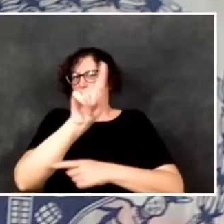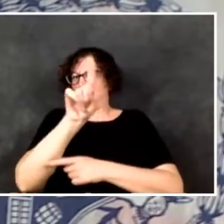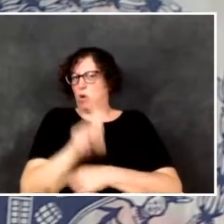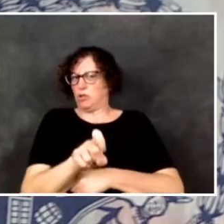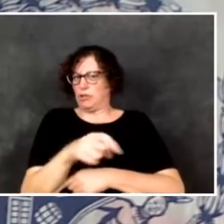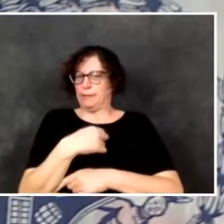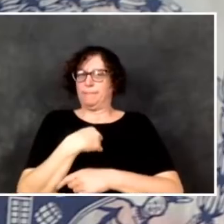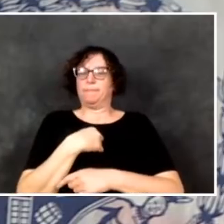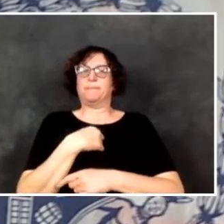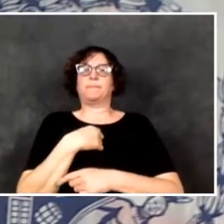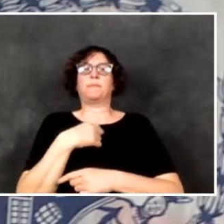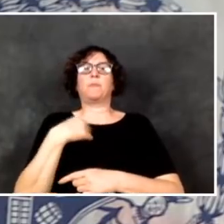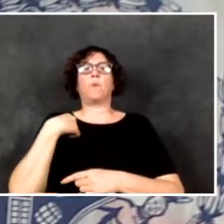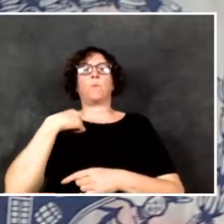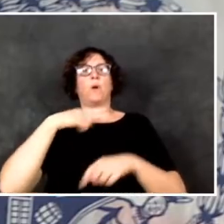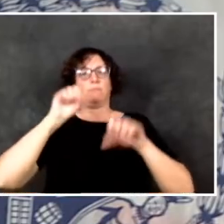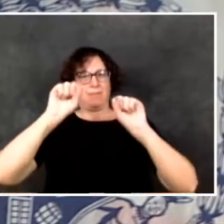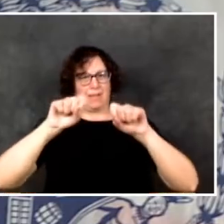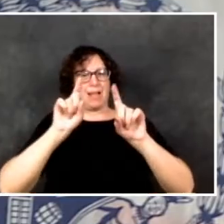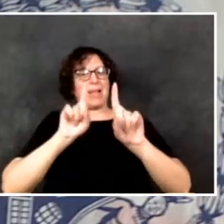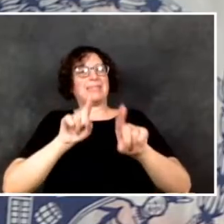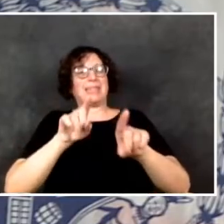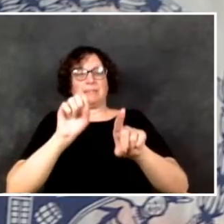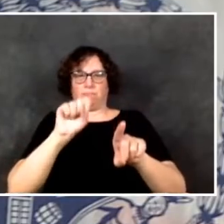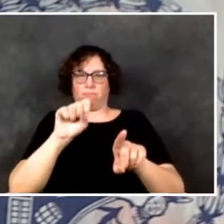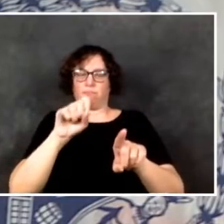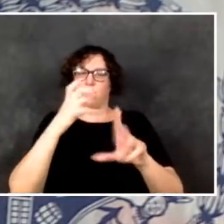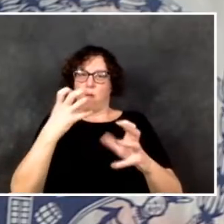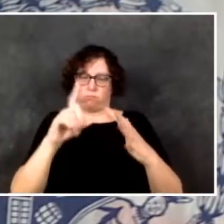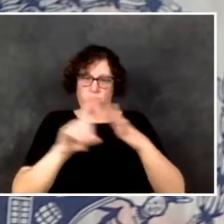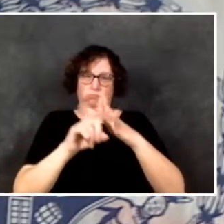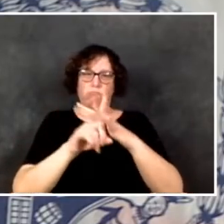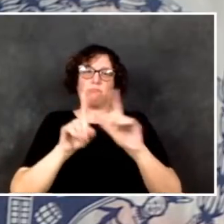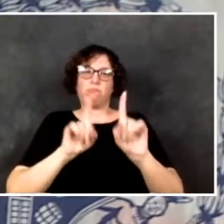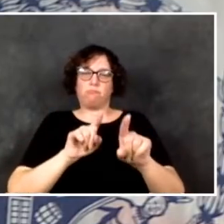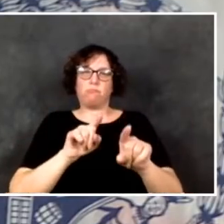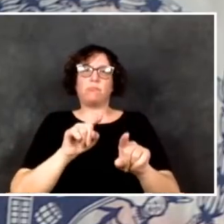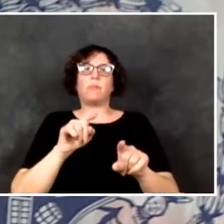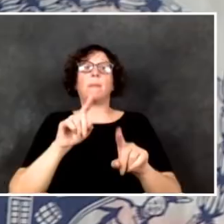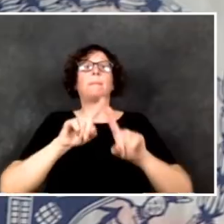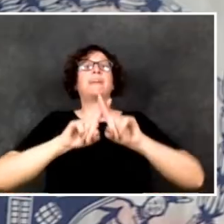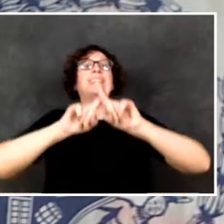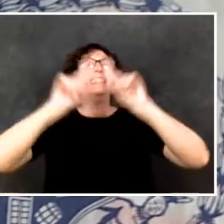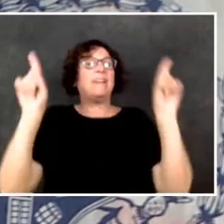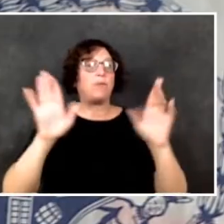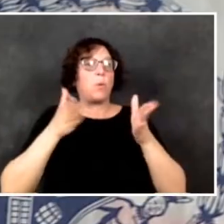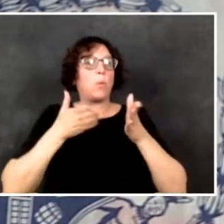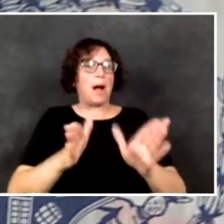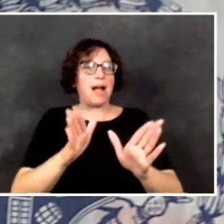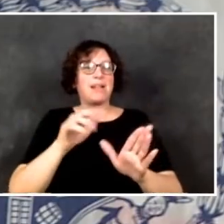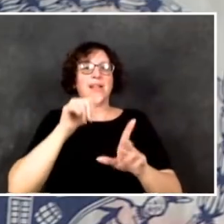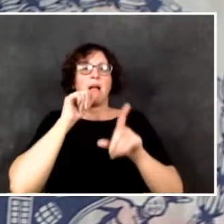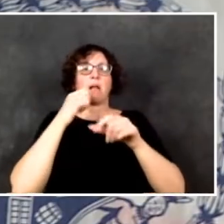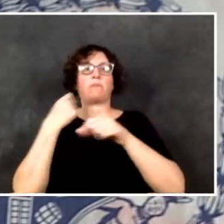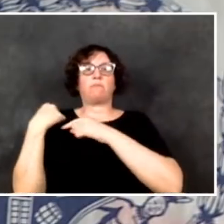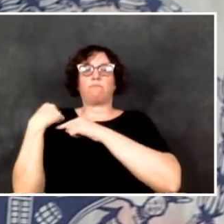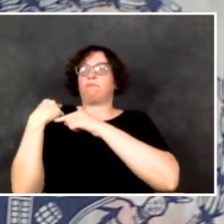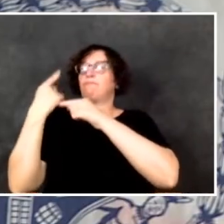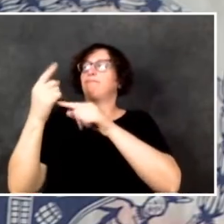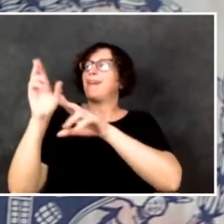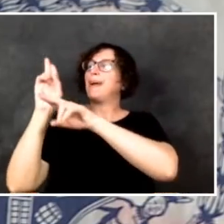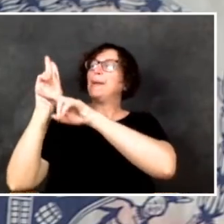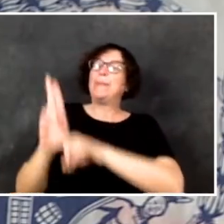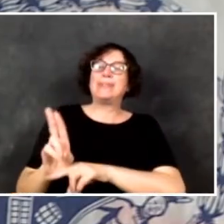attendance because obviously students aren't in class and we can't take it the way it used to be taken. So we've started a new way of